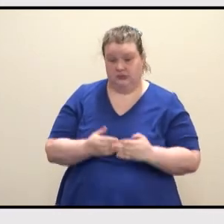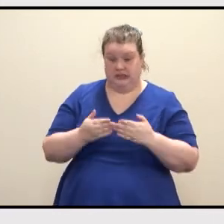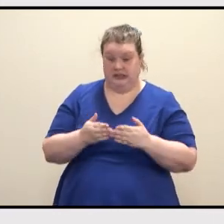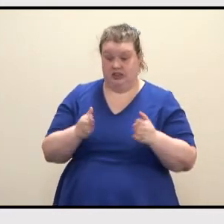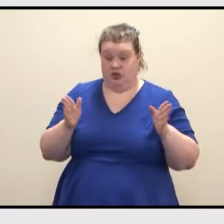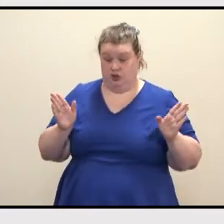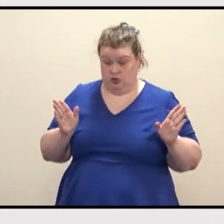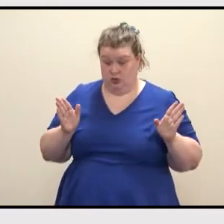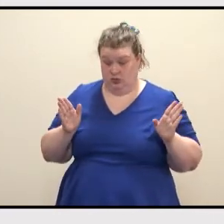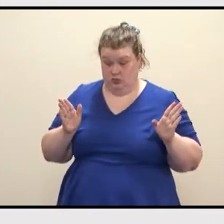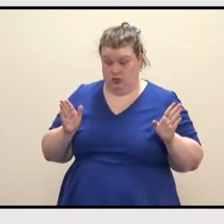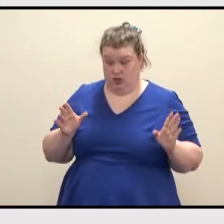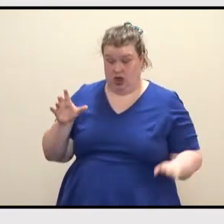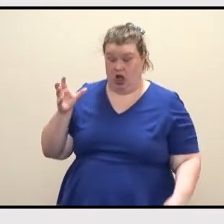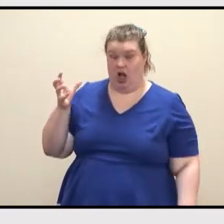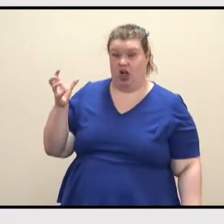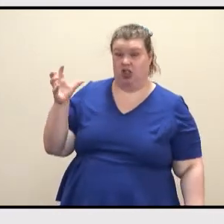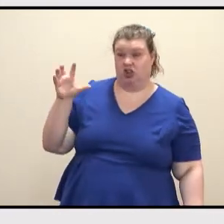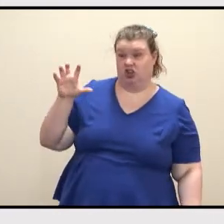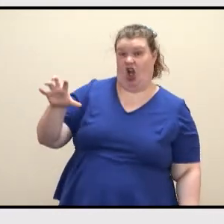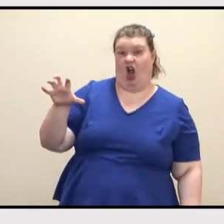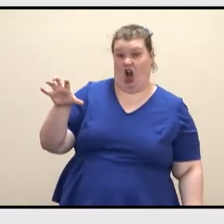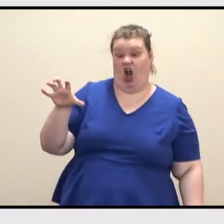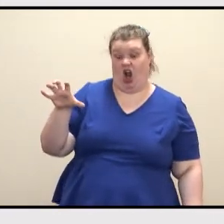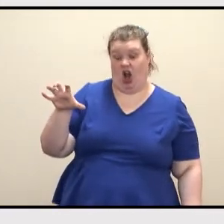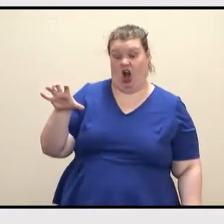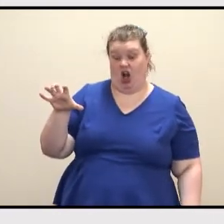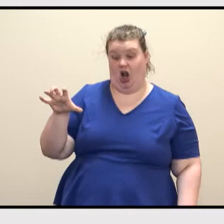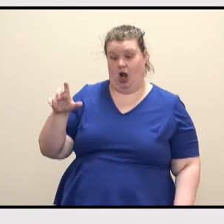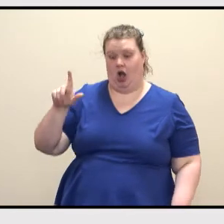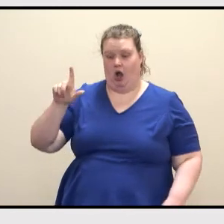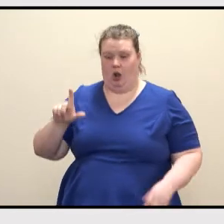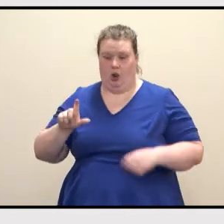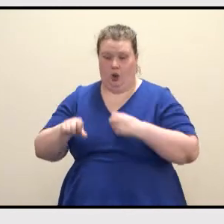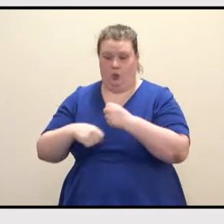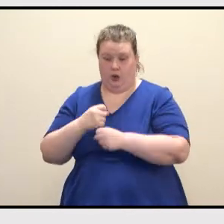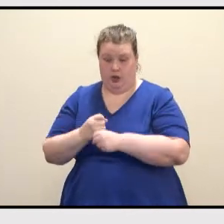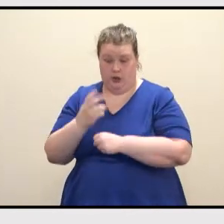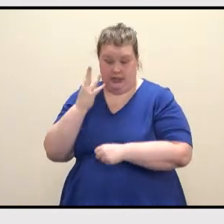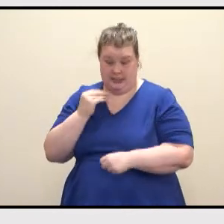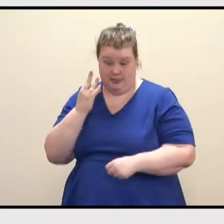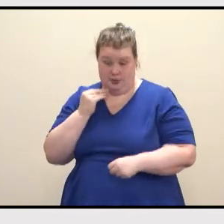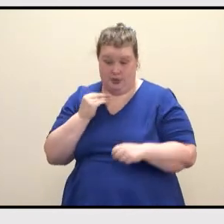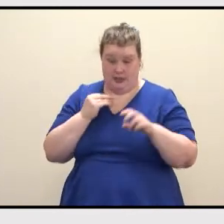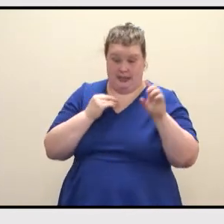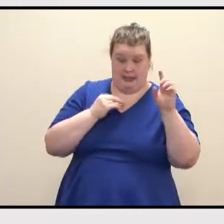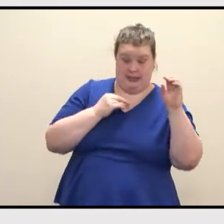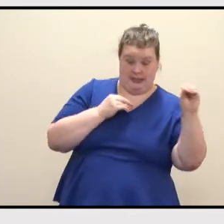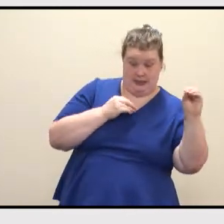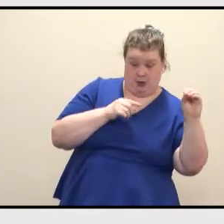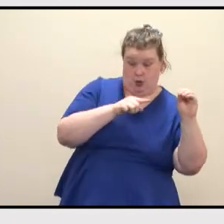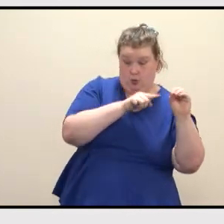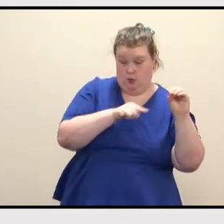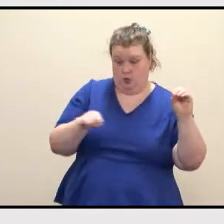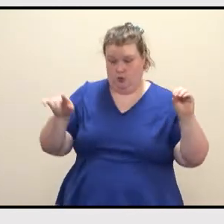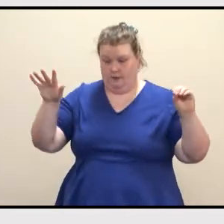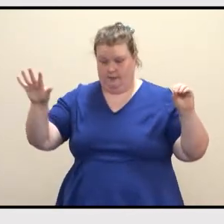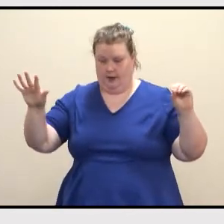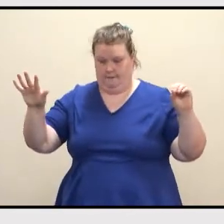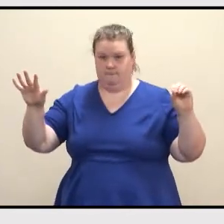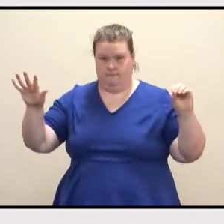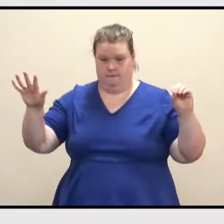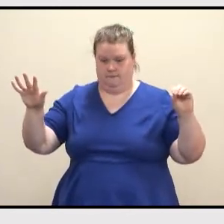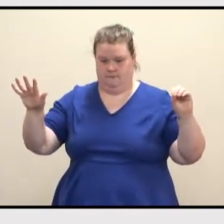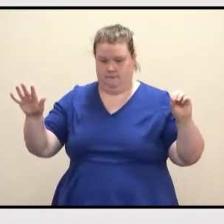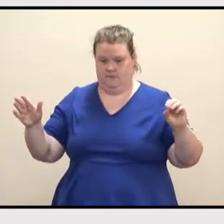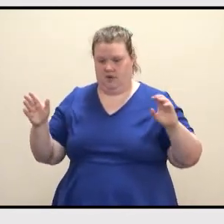large percentage of your, lower years of experience, so 0, 1 to 5, we can see a large percentage there in